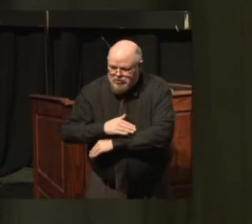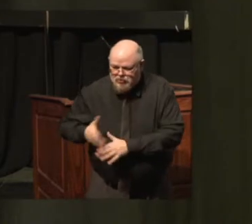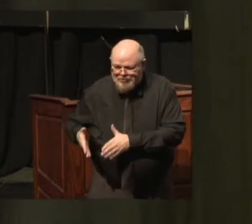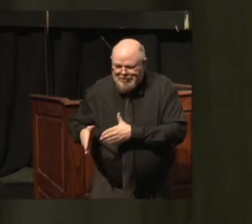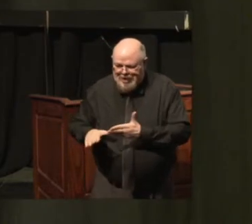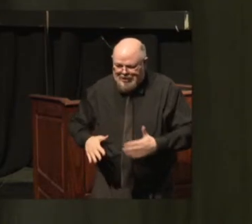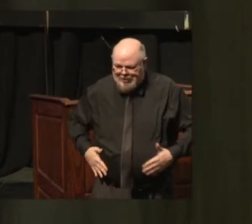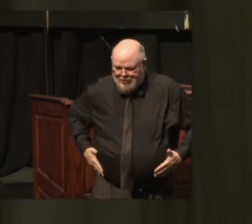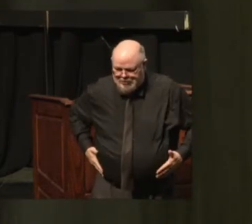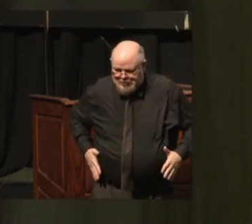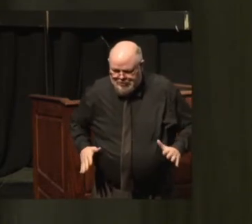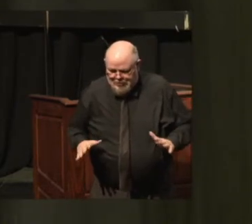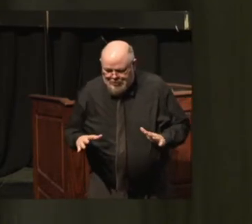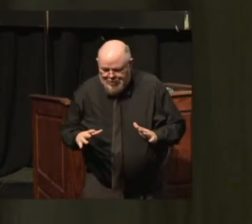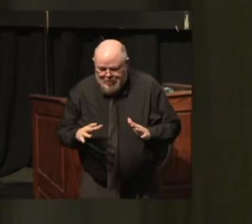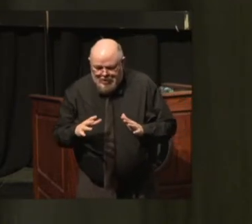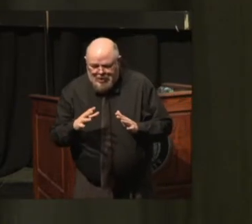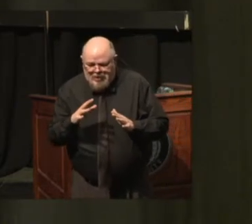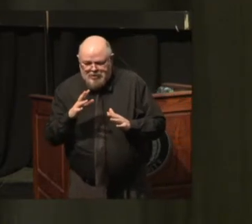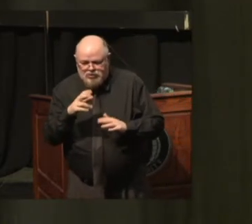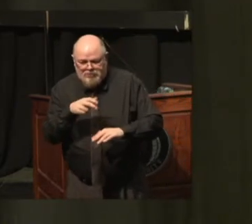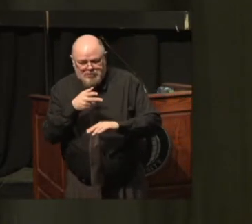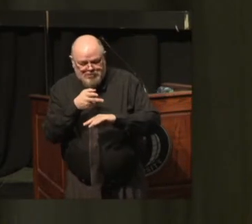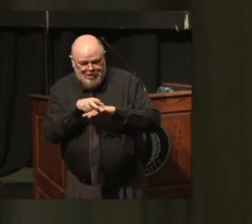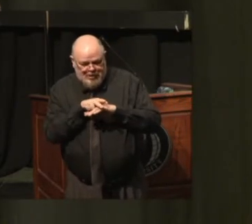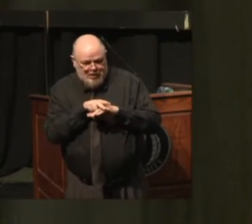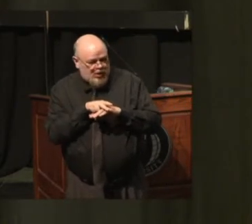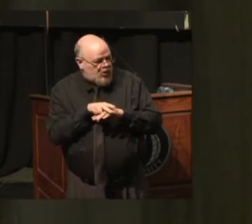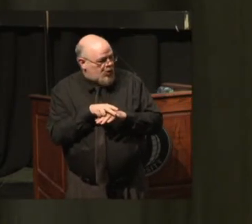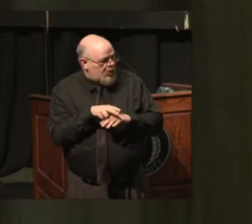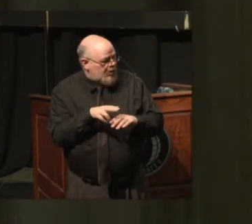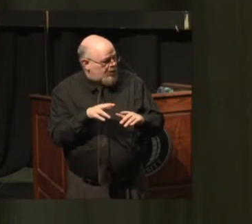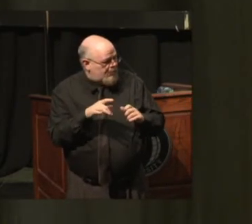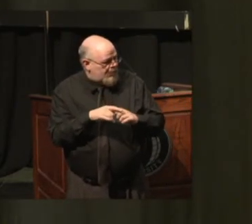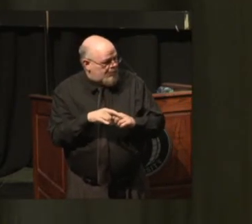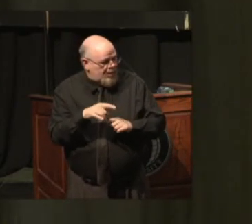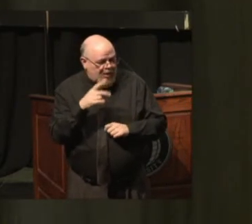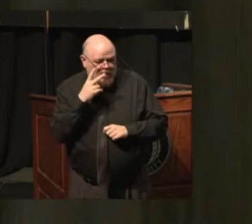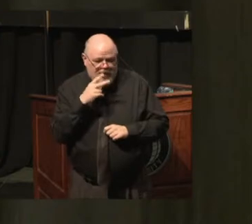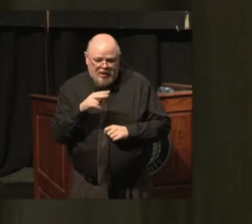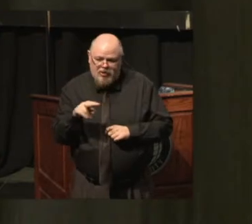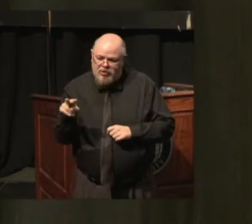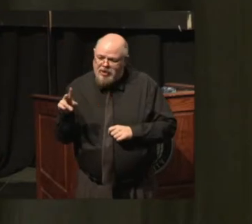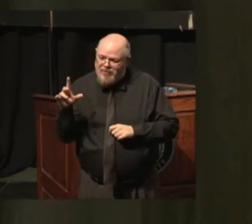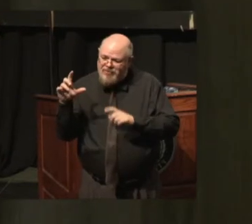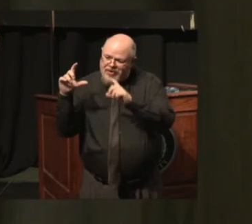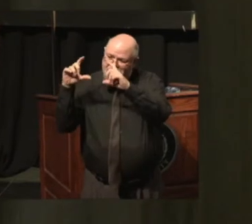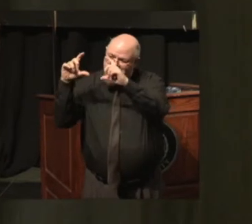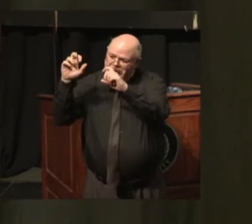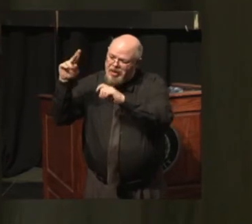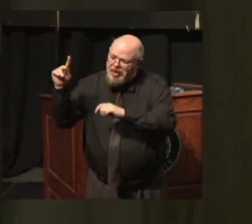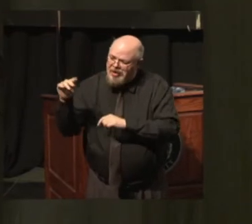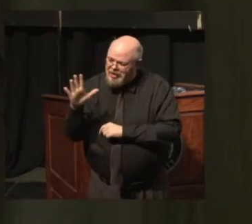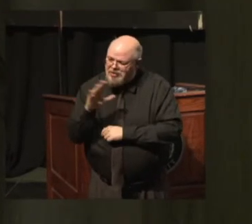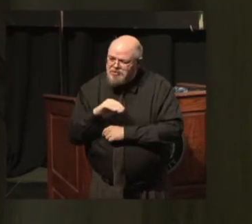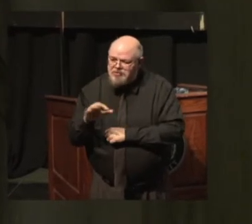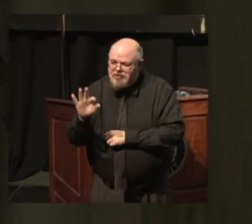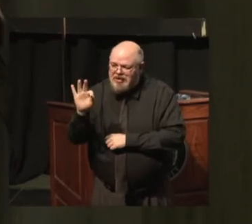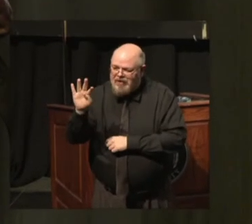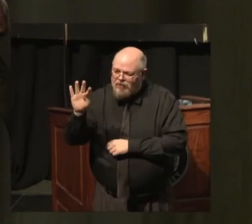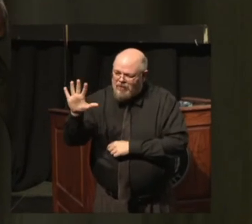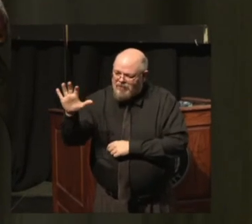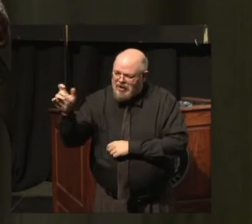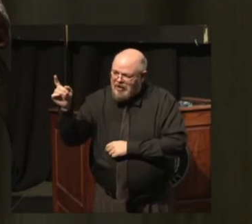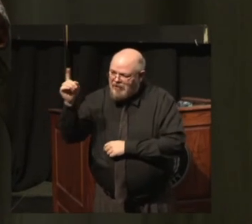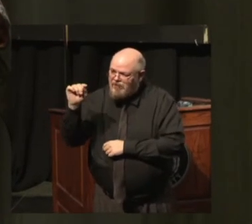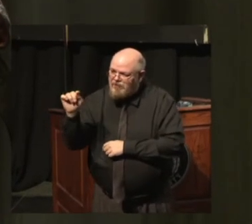there, and they're trying to figure out what's wrong, and they're ruling out stuff. And I happened to look up at the clock, and it was 9:45. And at that very moment, I